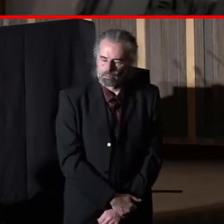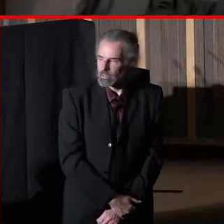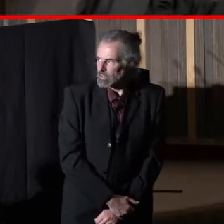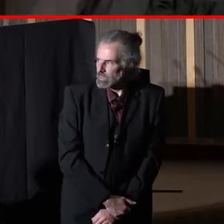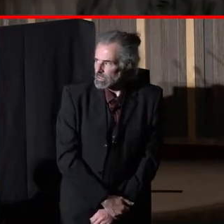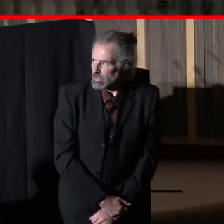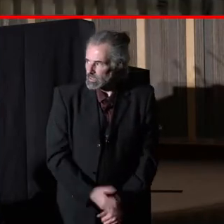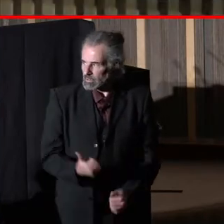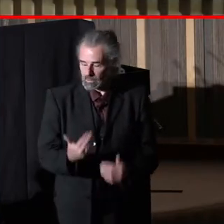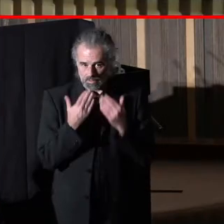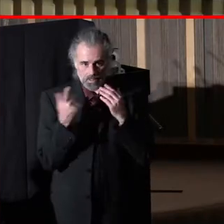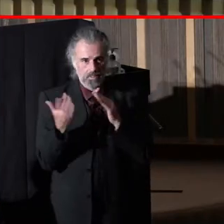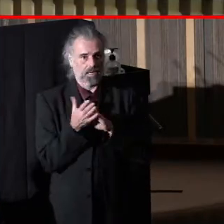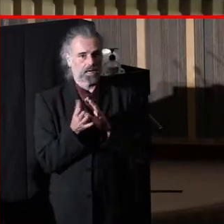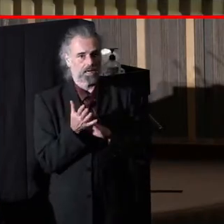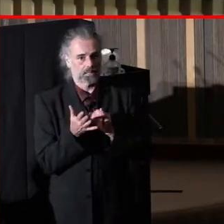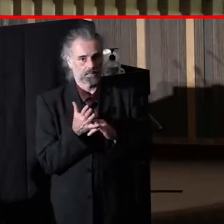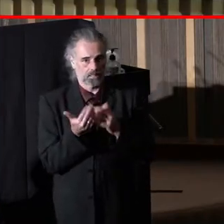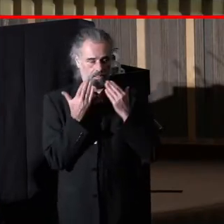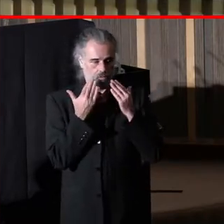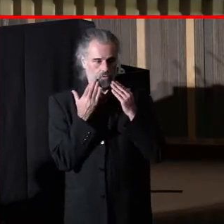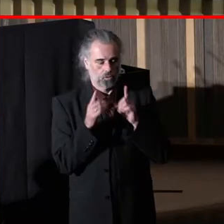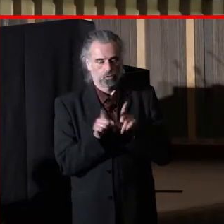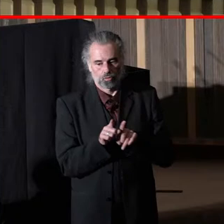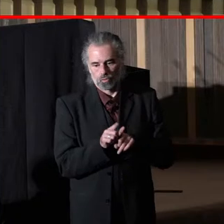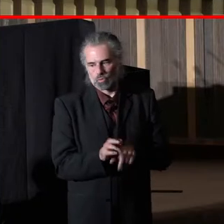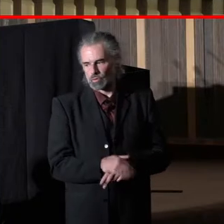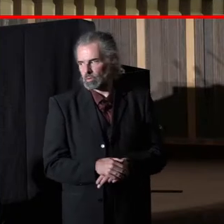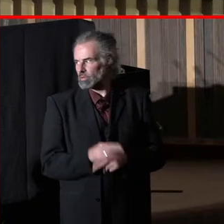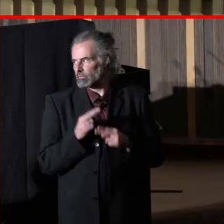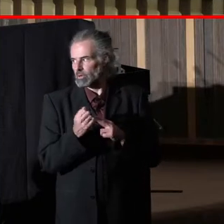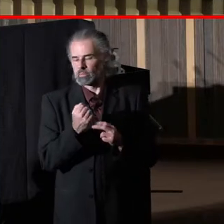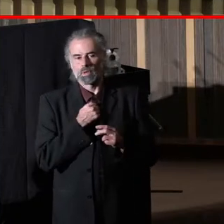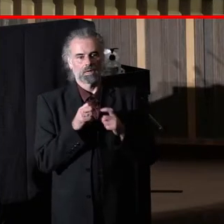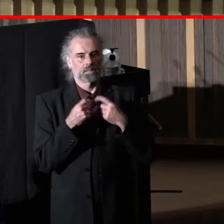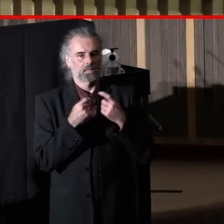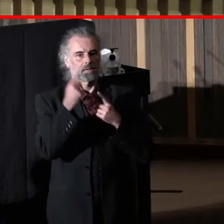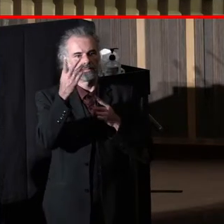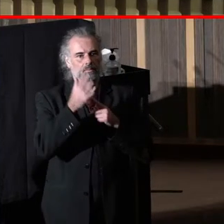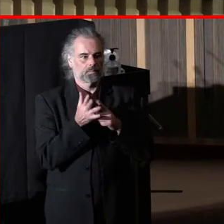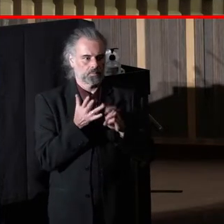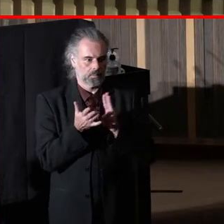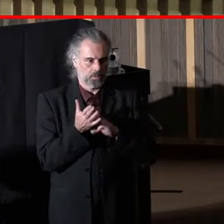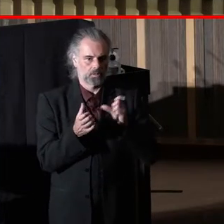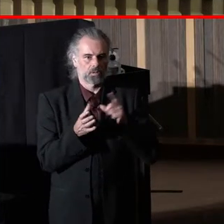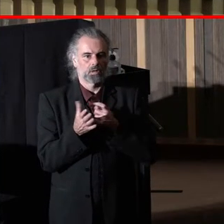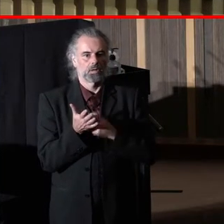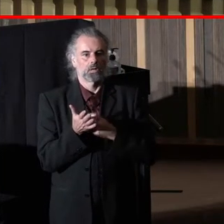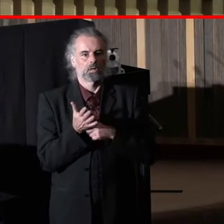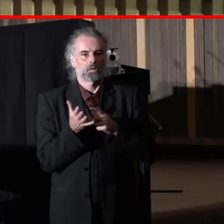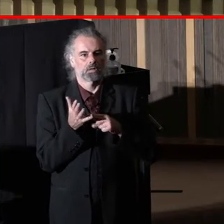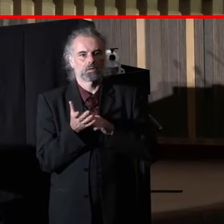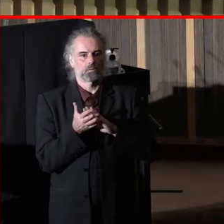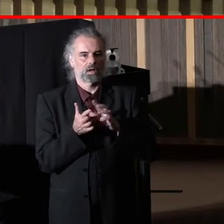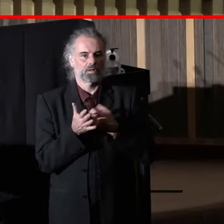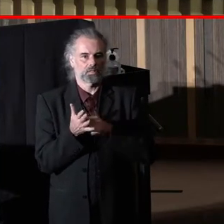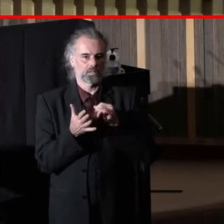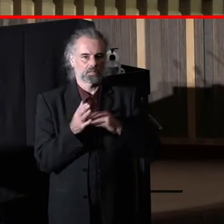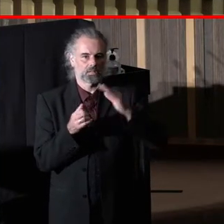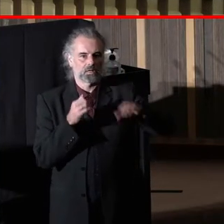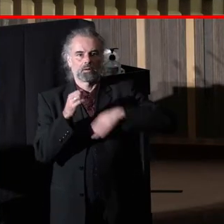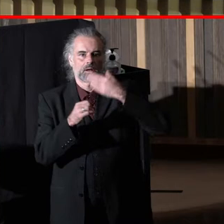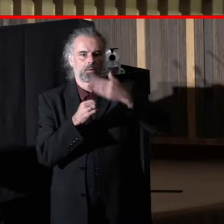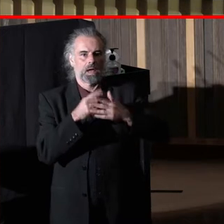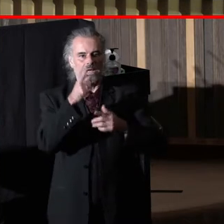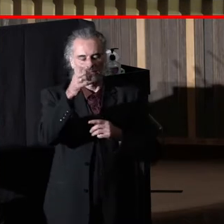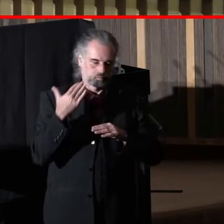Very beautifully said, Hans. Thank you so much. And thanks especially to my team, Tom Carruthers, at the back in the bio box. You can't see